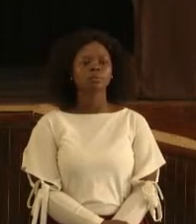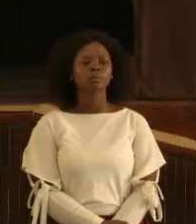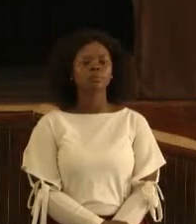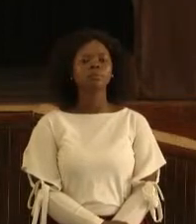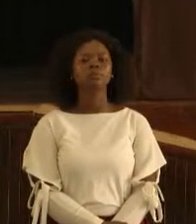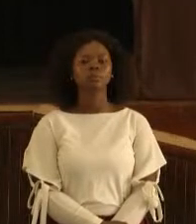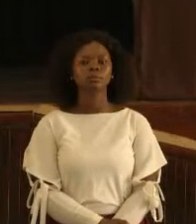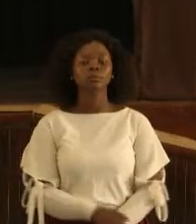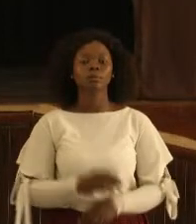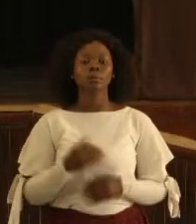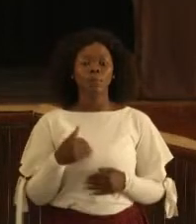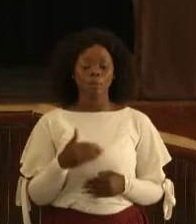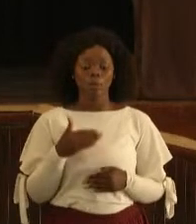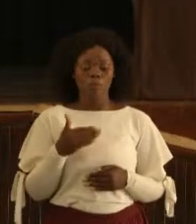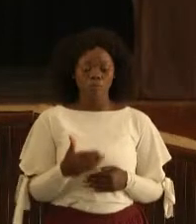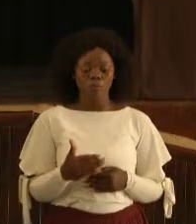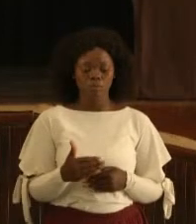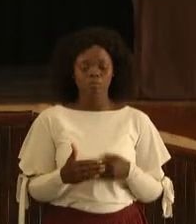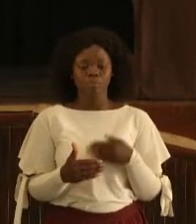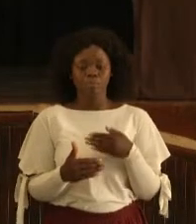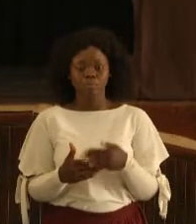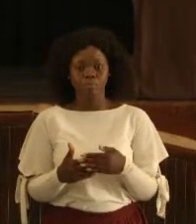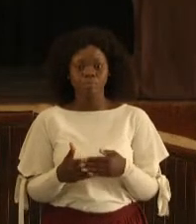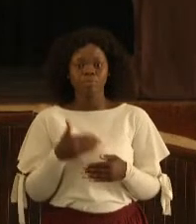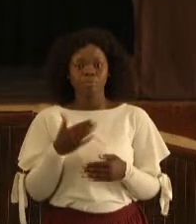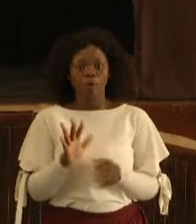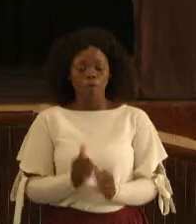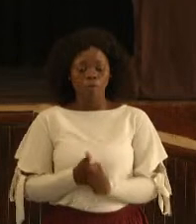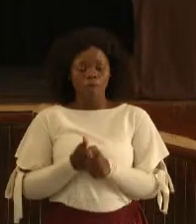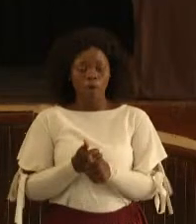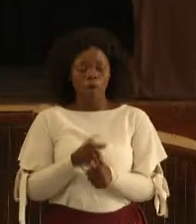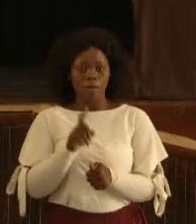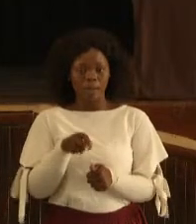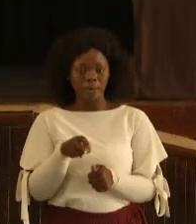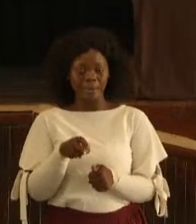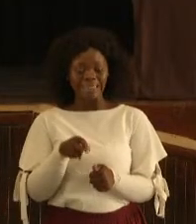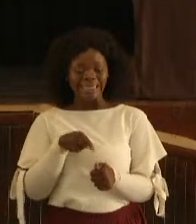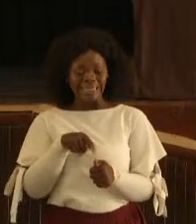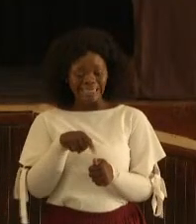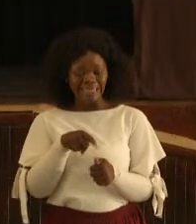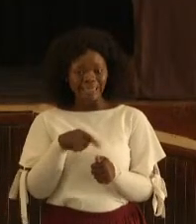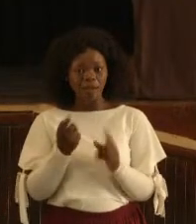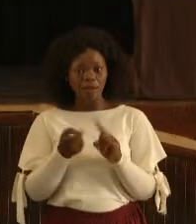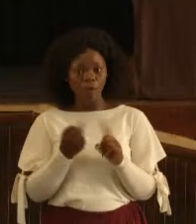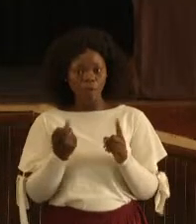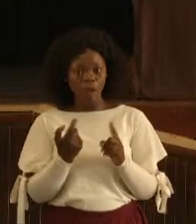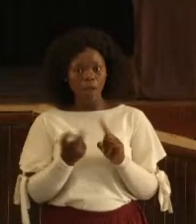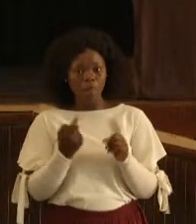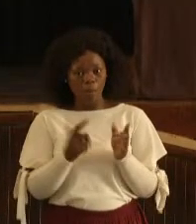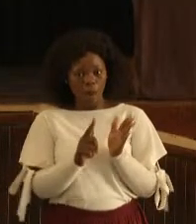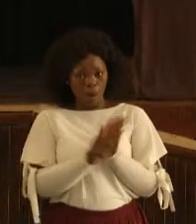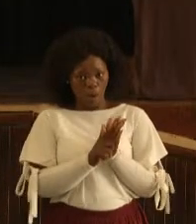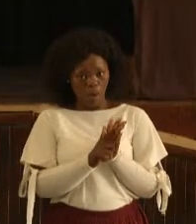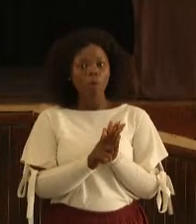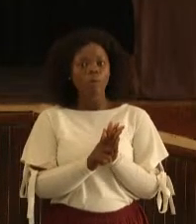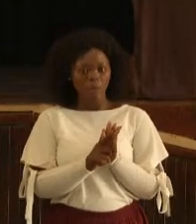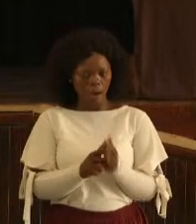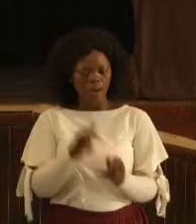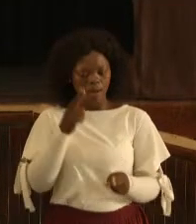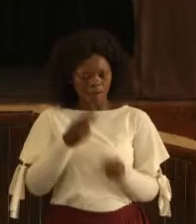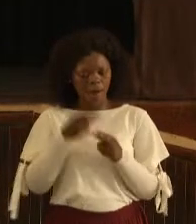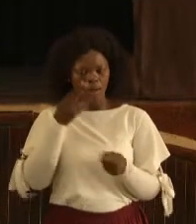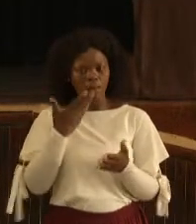follow procedures and processes that are accepted. nekulandele adopt.